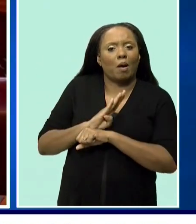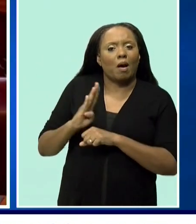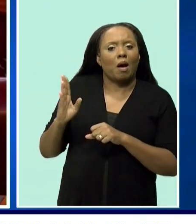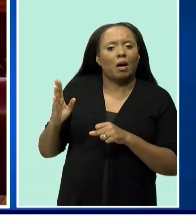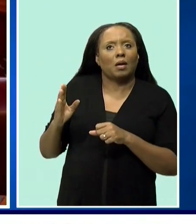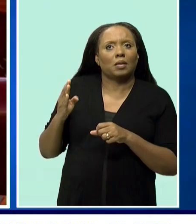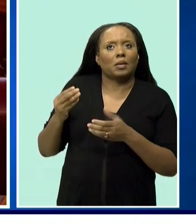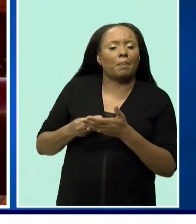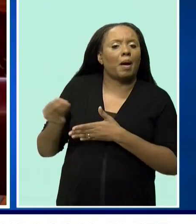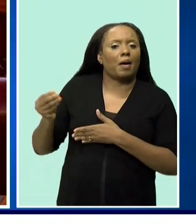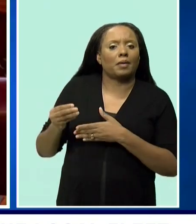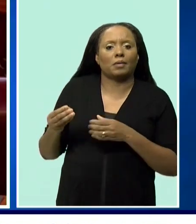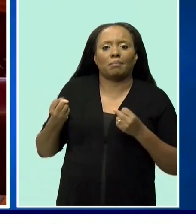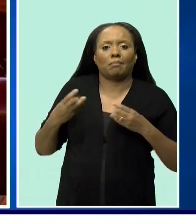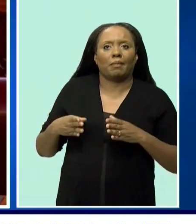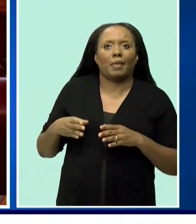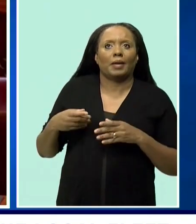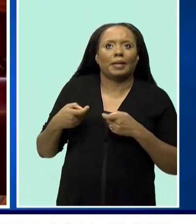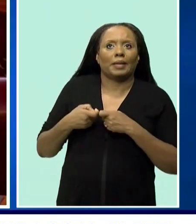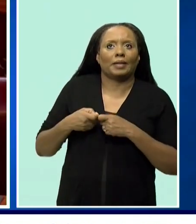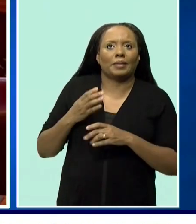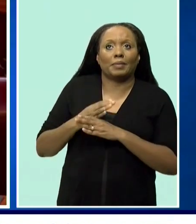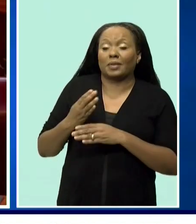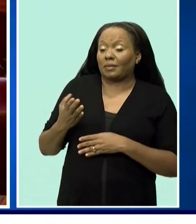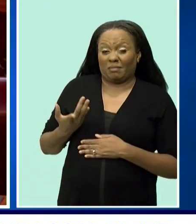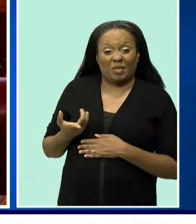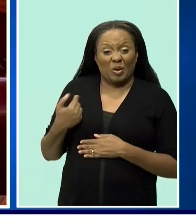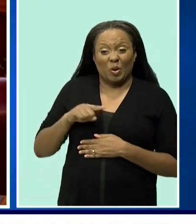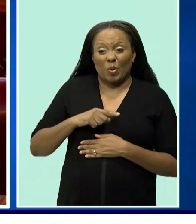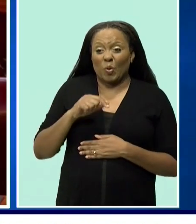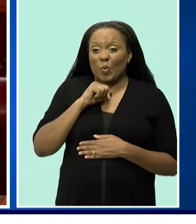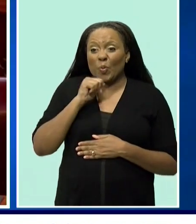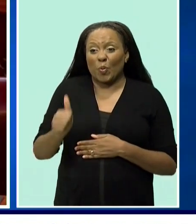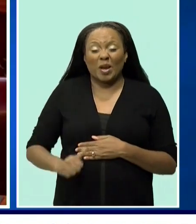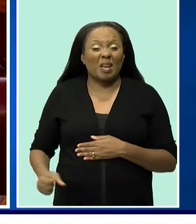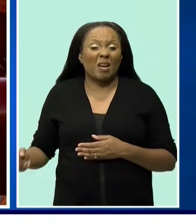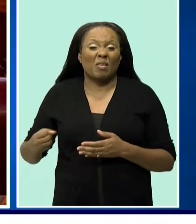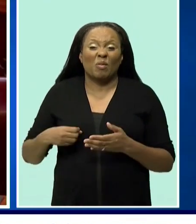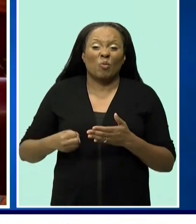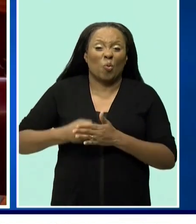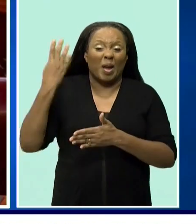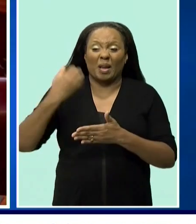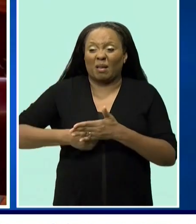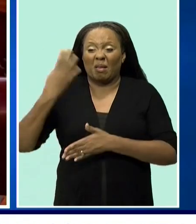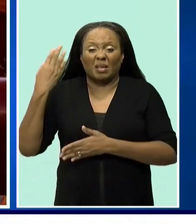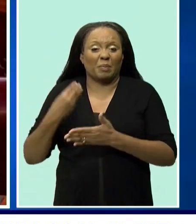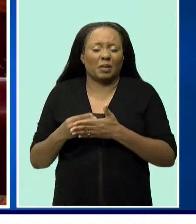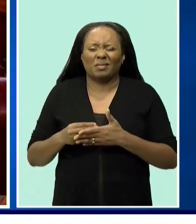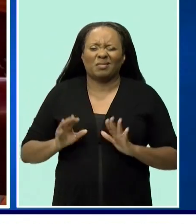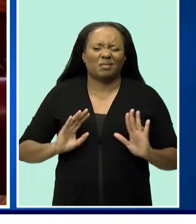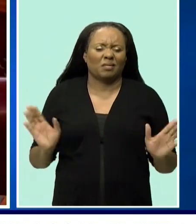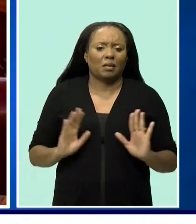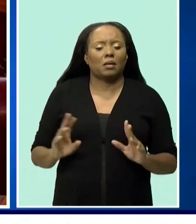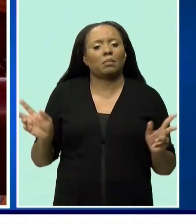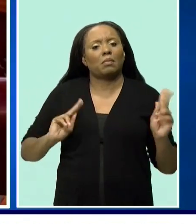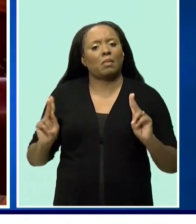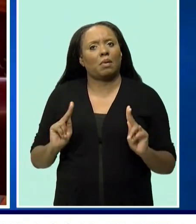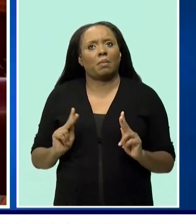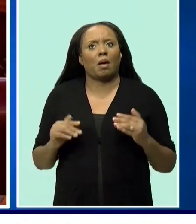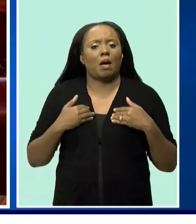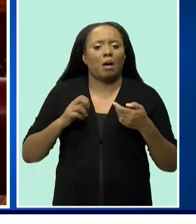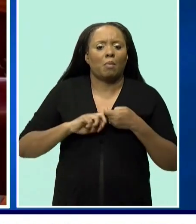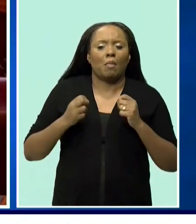not just lick out the money, sir. We understood that people were having a problem getting a bus and getting